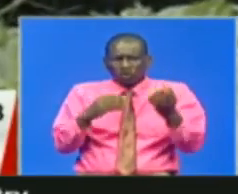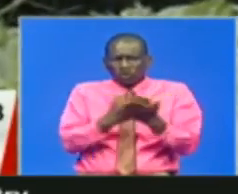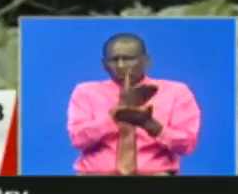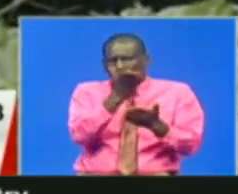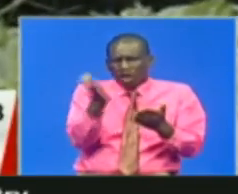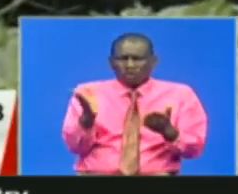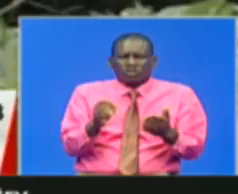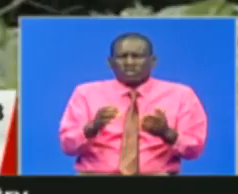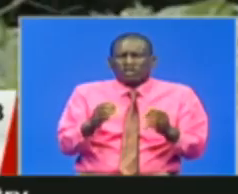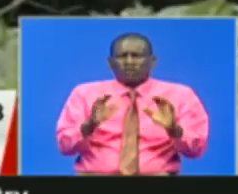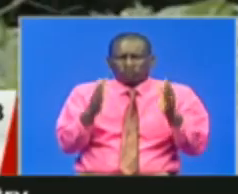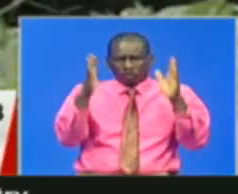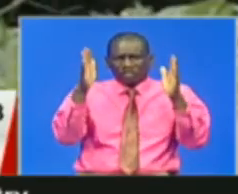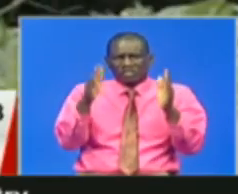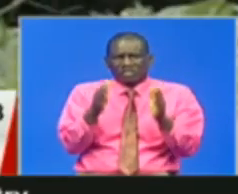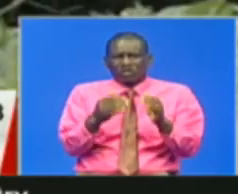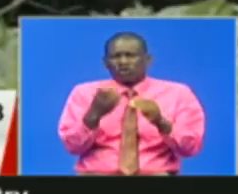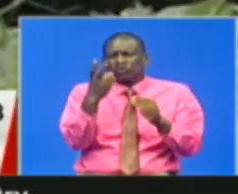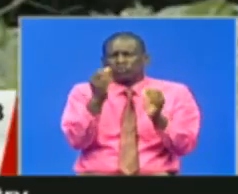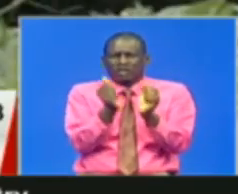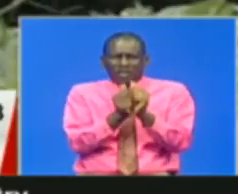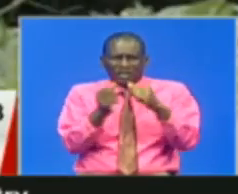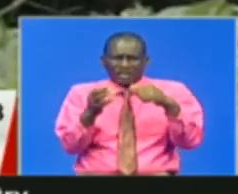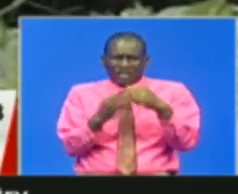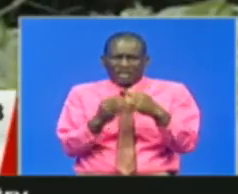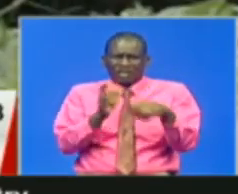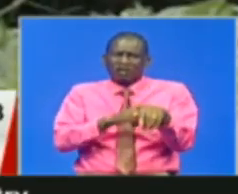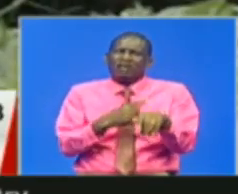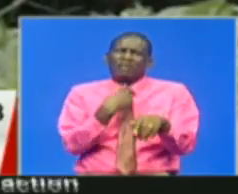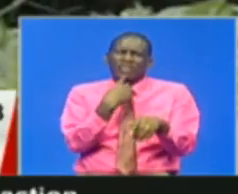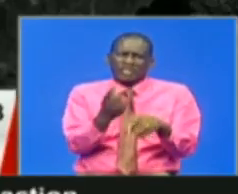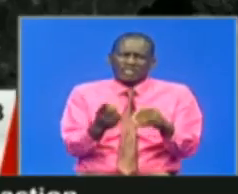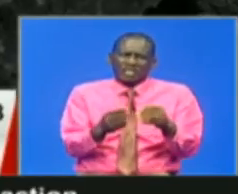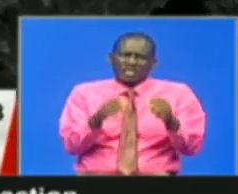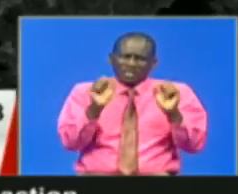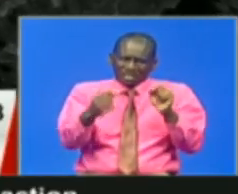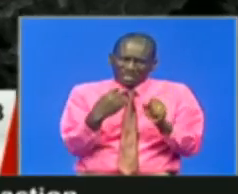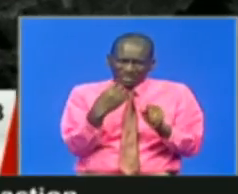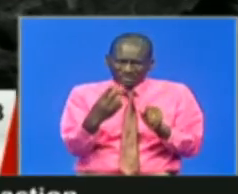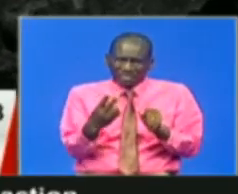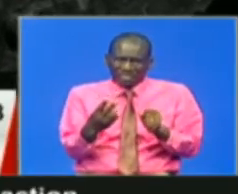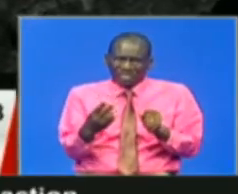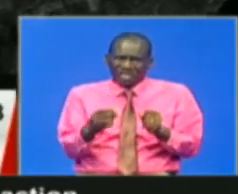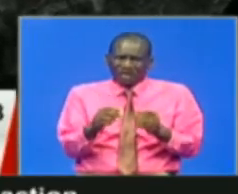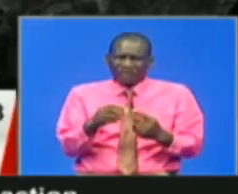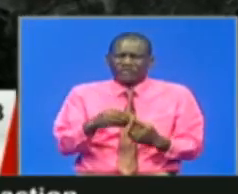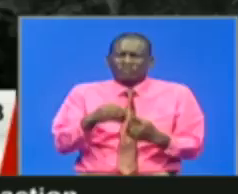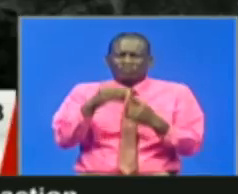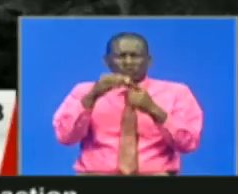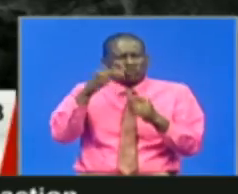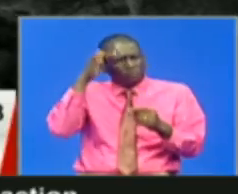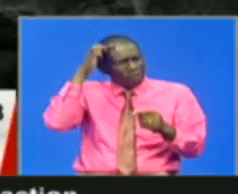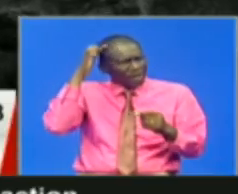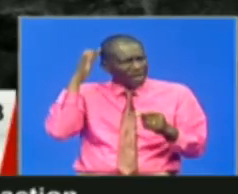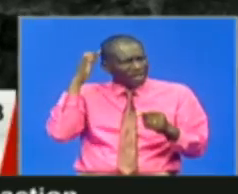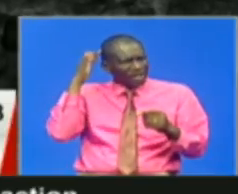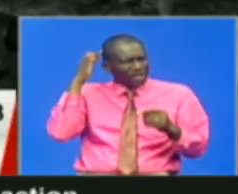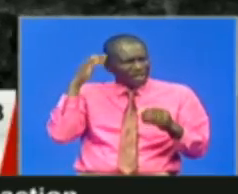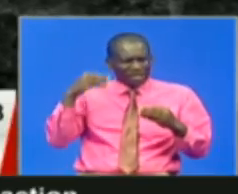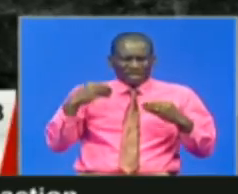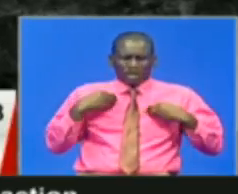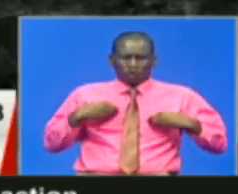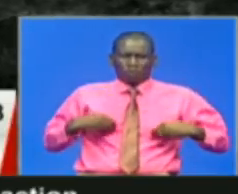Loisaba Conservancy in early 2018 when they say they caught sight of the unique black leopard.